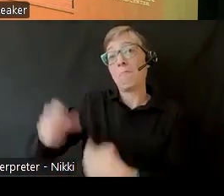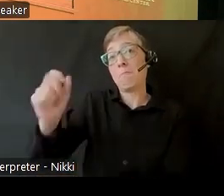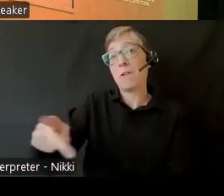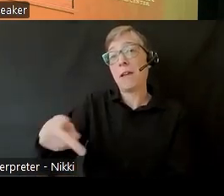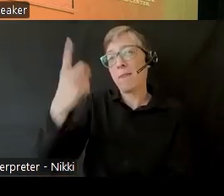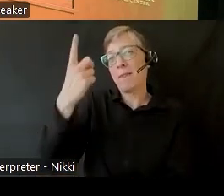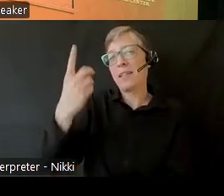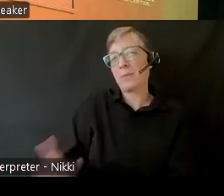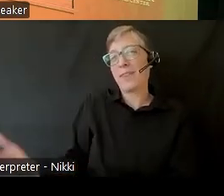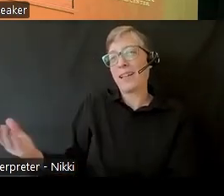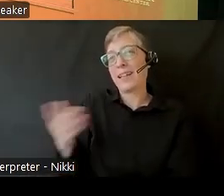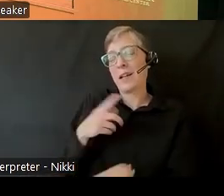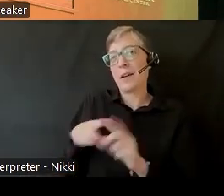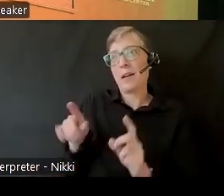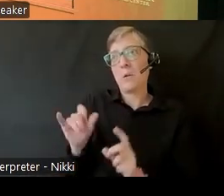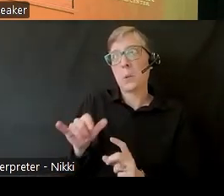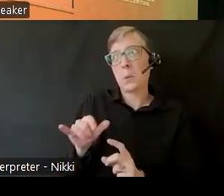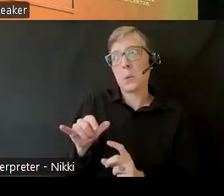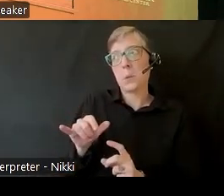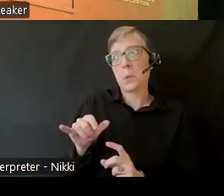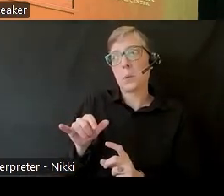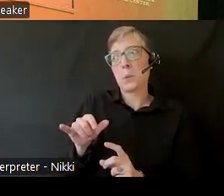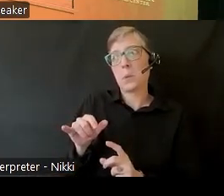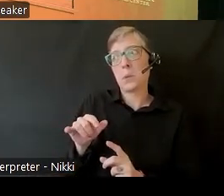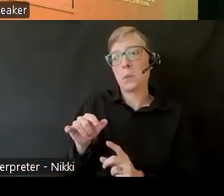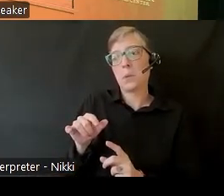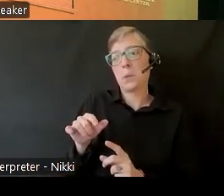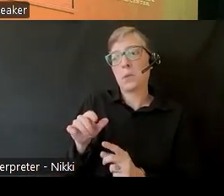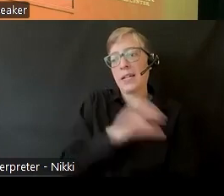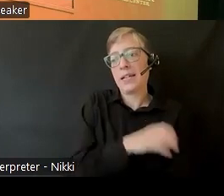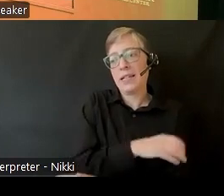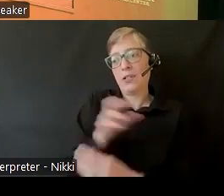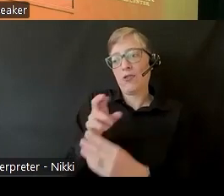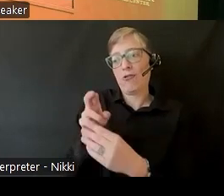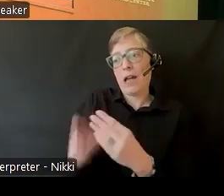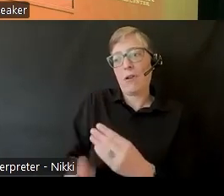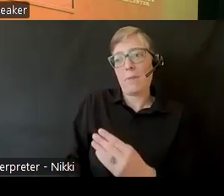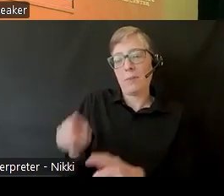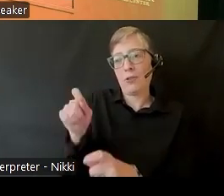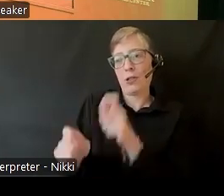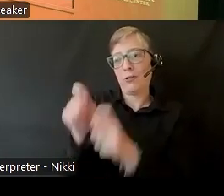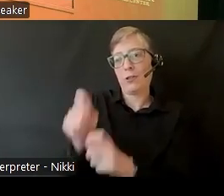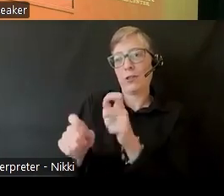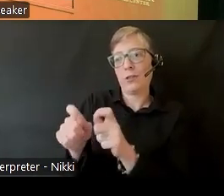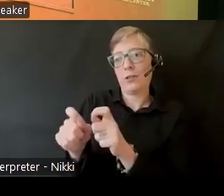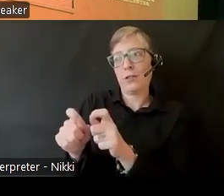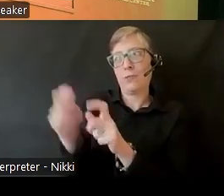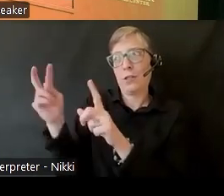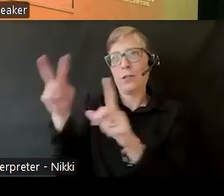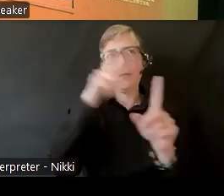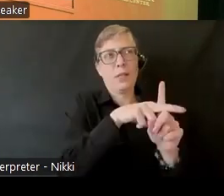these changes in clinical outcomes and translate in some kind of payment scheme, right? So that's a whole